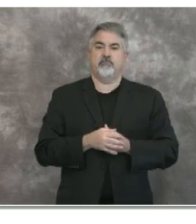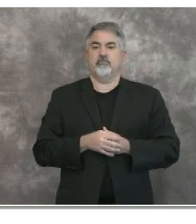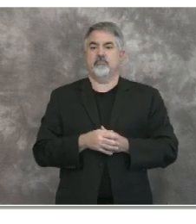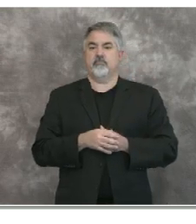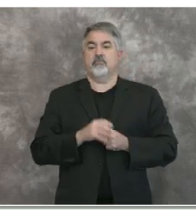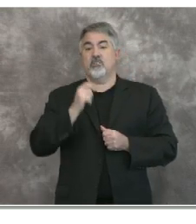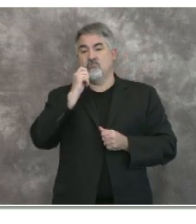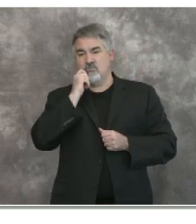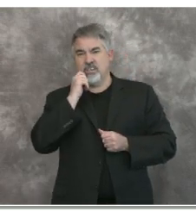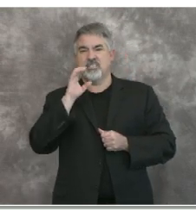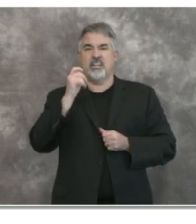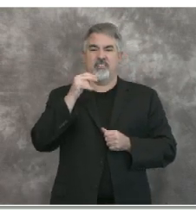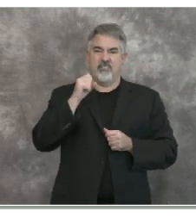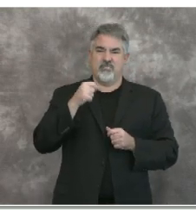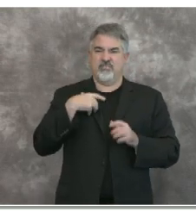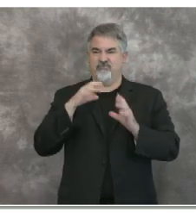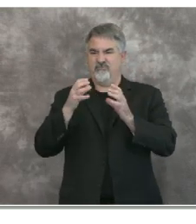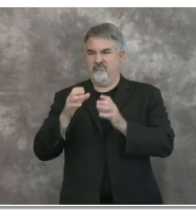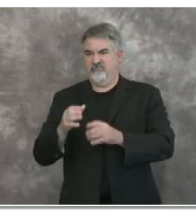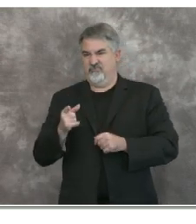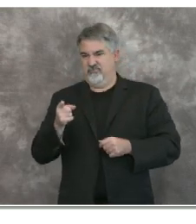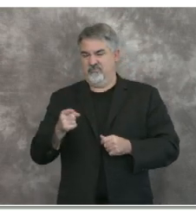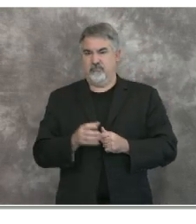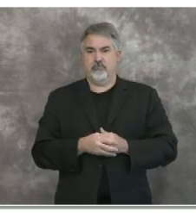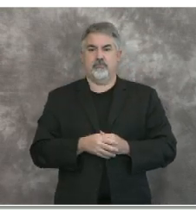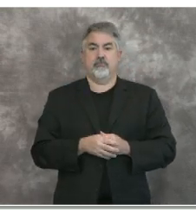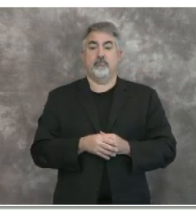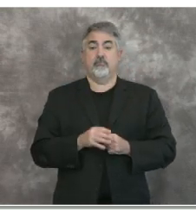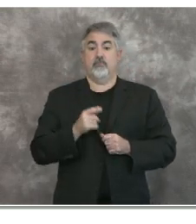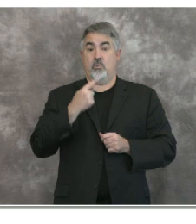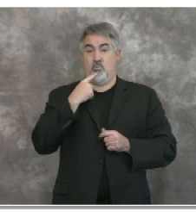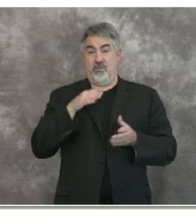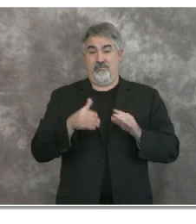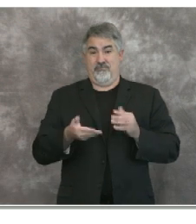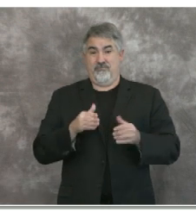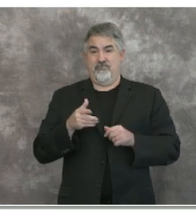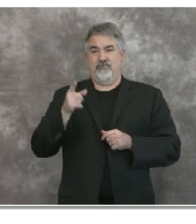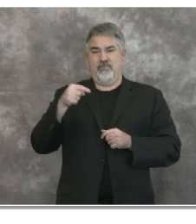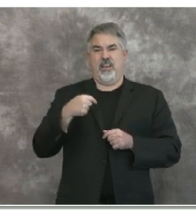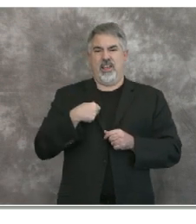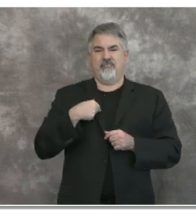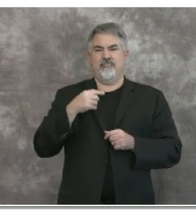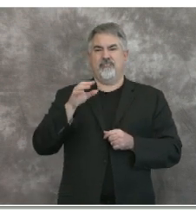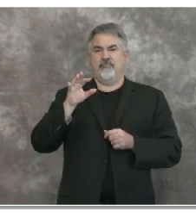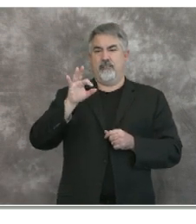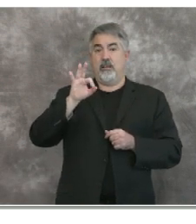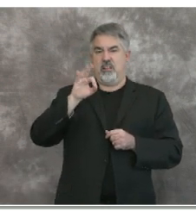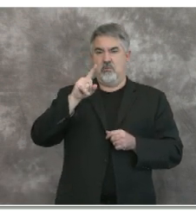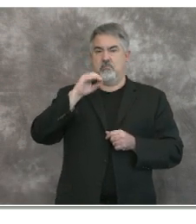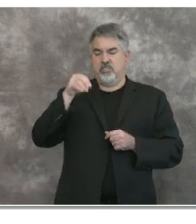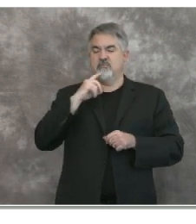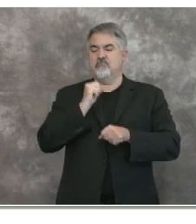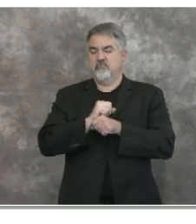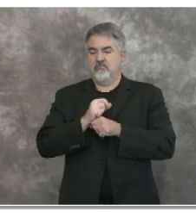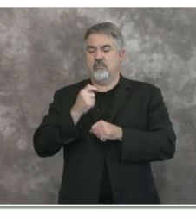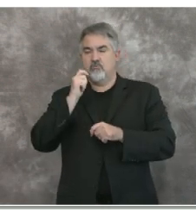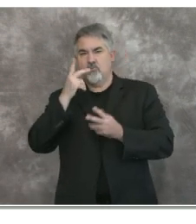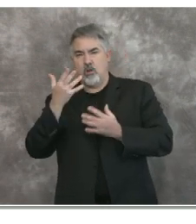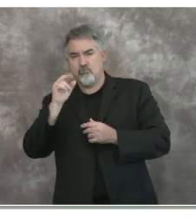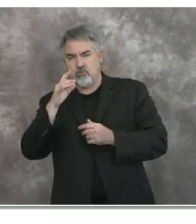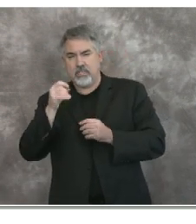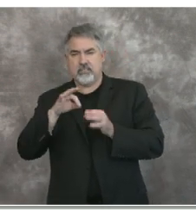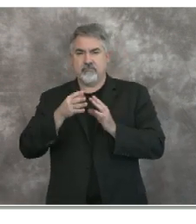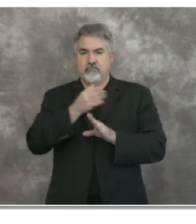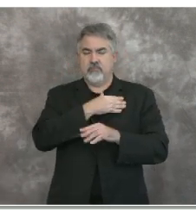ethnicity, of all of the deaths, we have data for 91%, or 176 of the